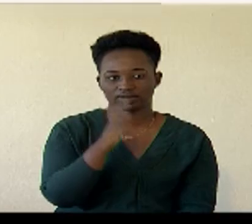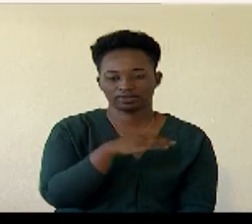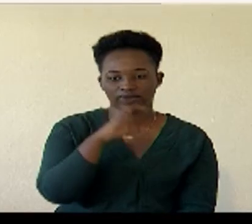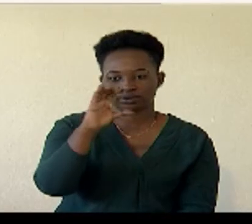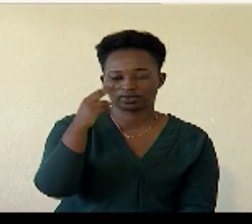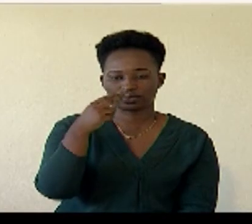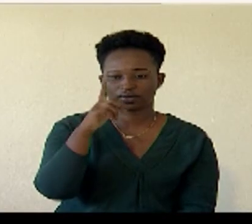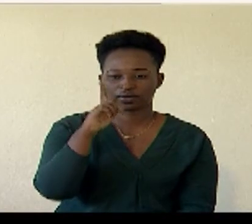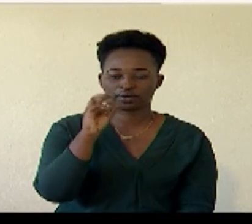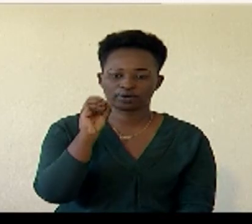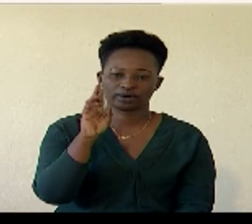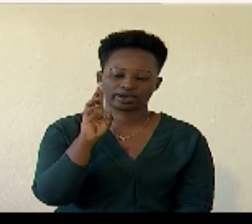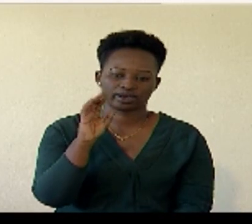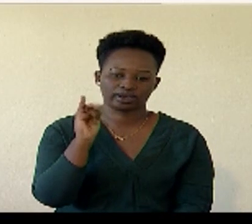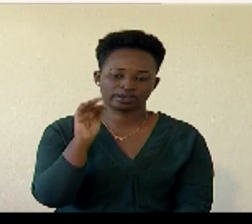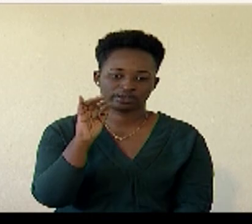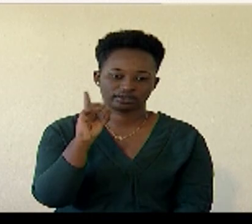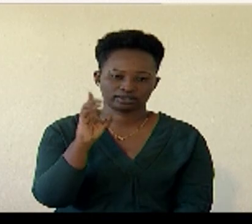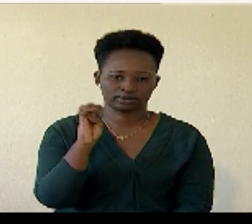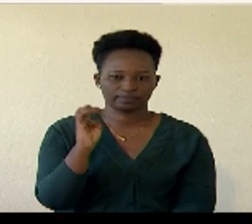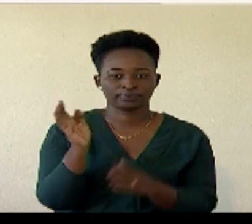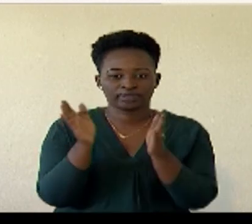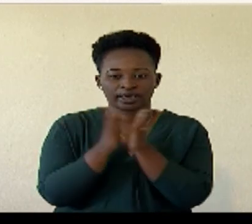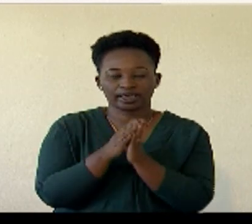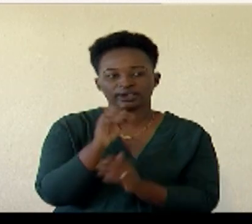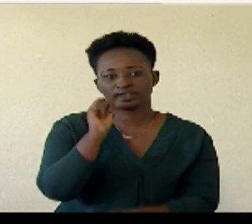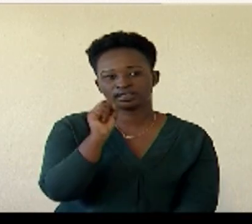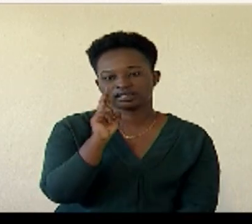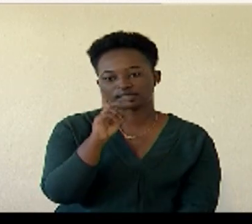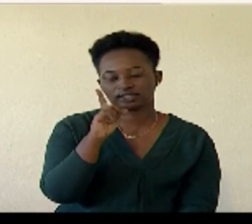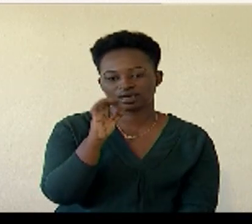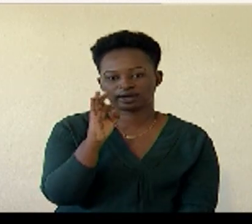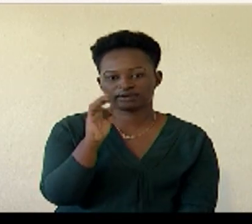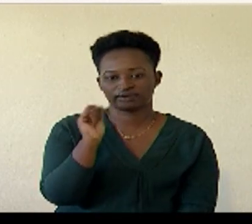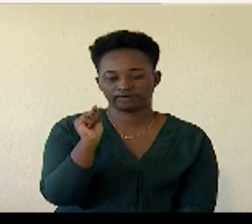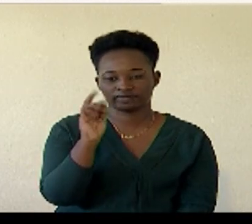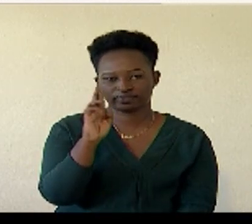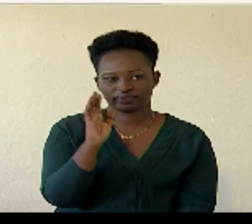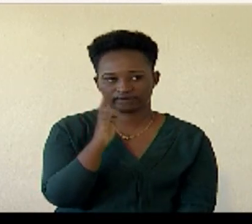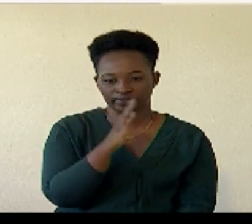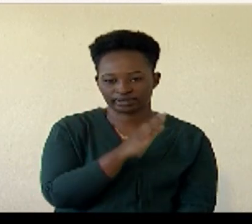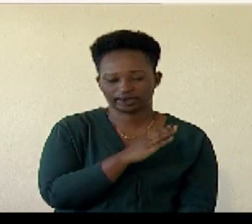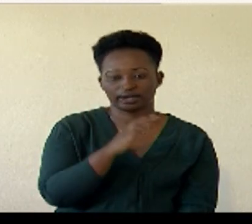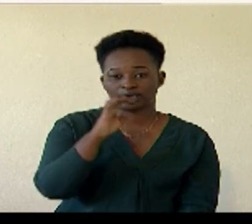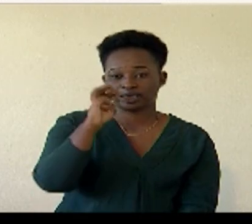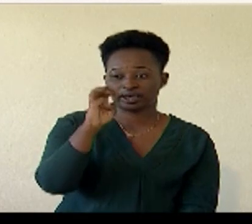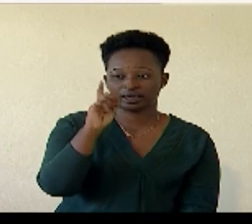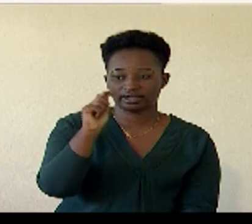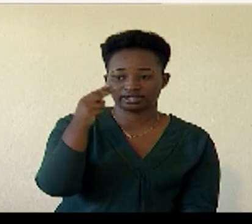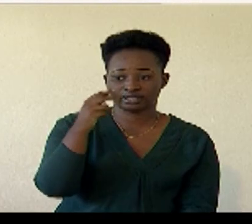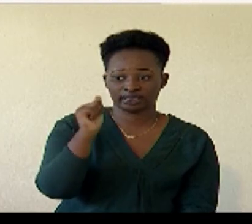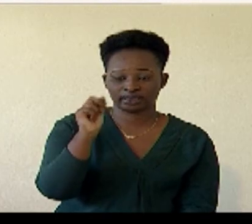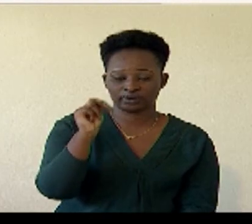phosphorus 5 chloride, and or sulfur dichloride oxide or thionyl chloride, then it